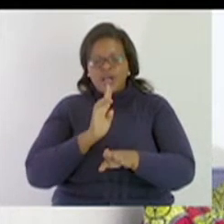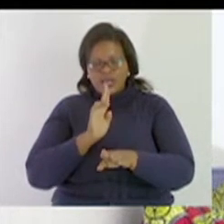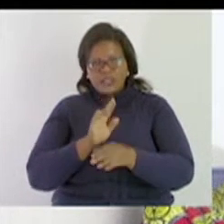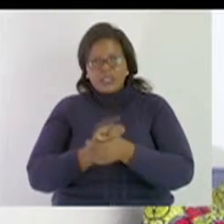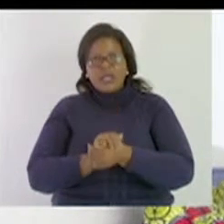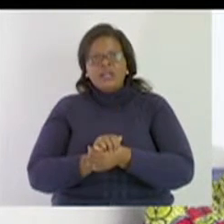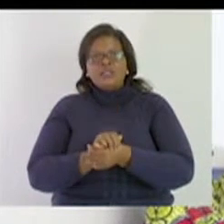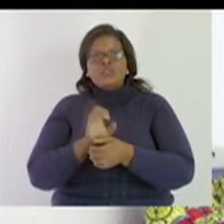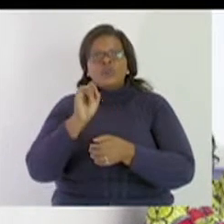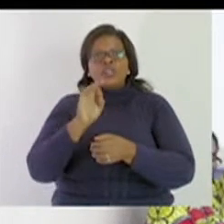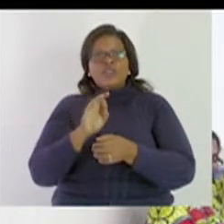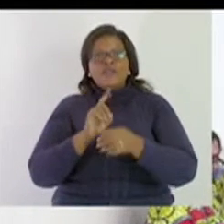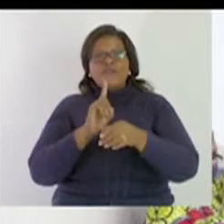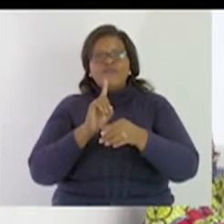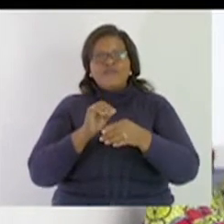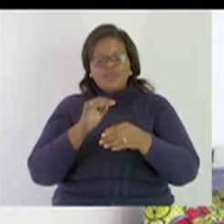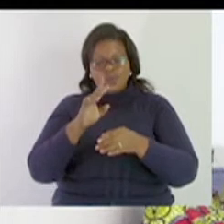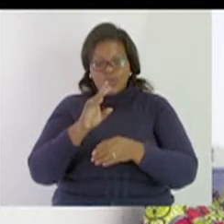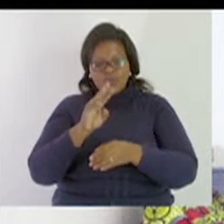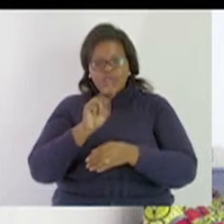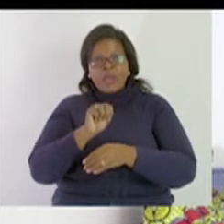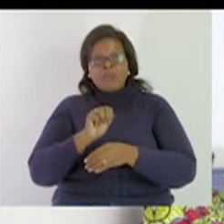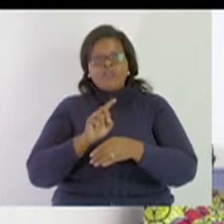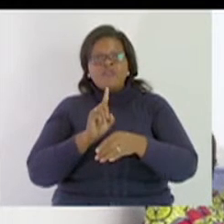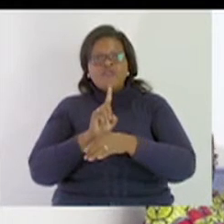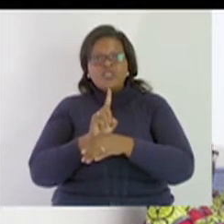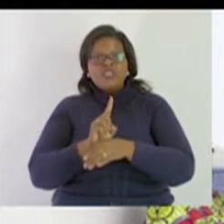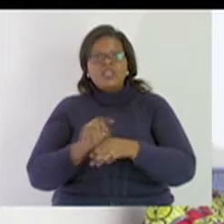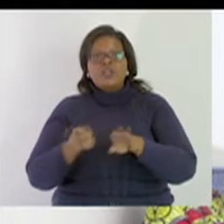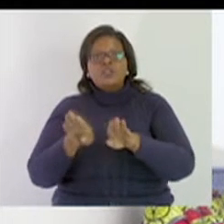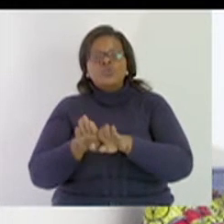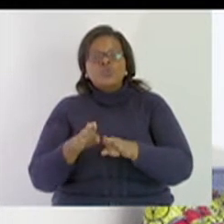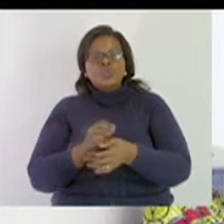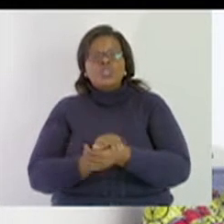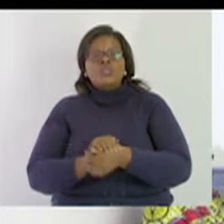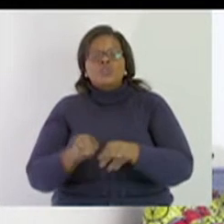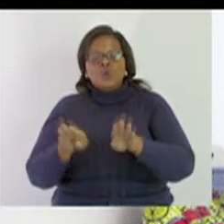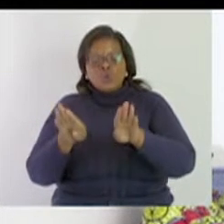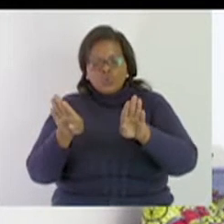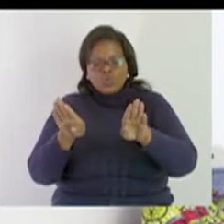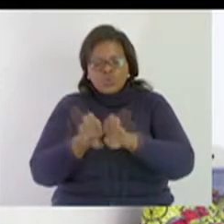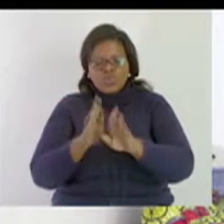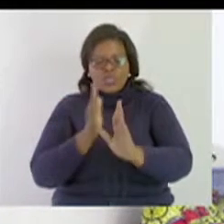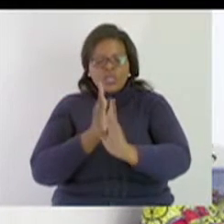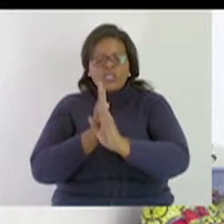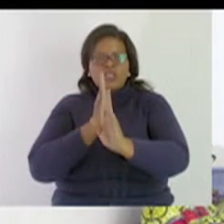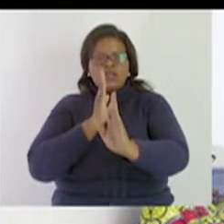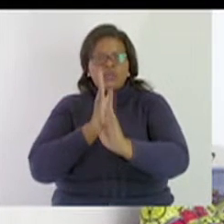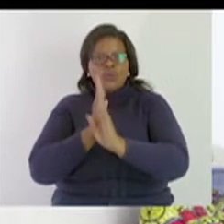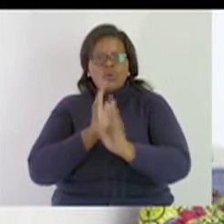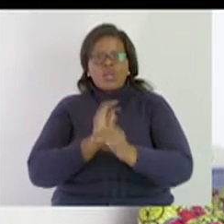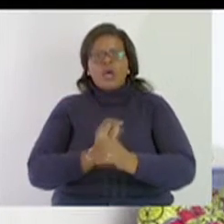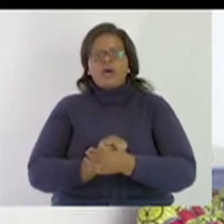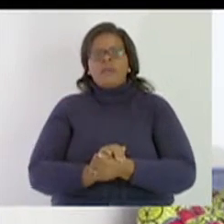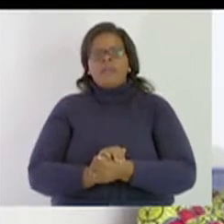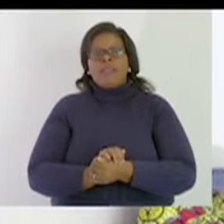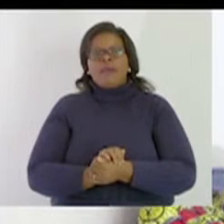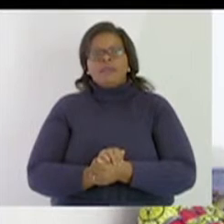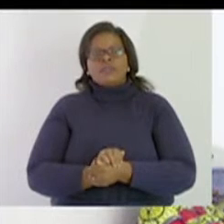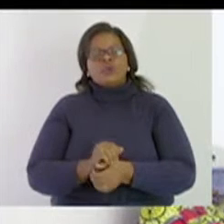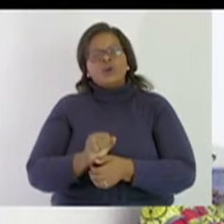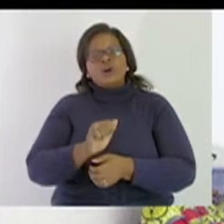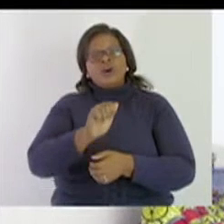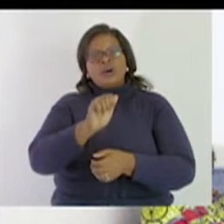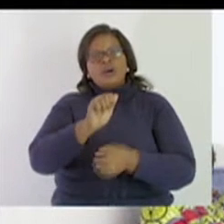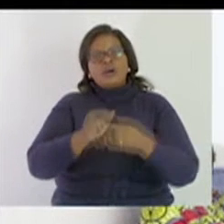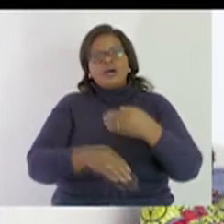If we first have multiplication, we do that one first. The same goes for addition and subtraction. It